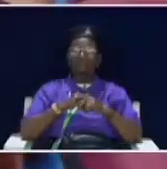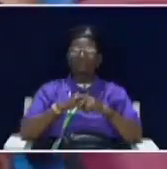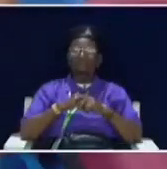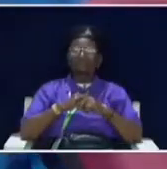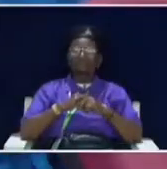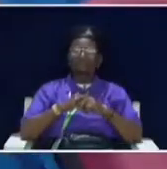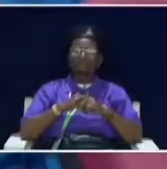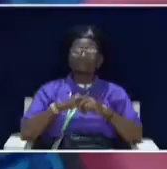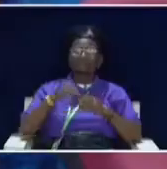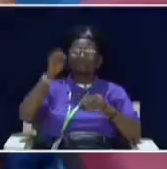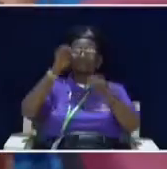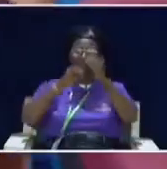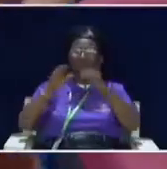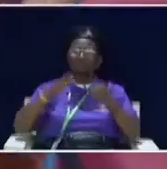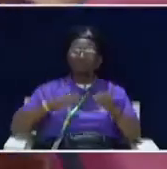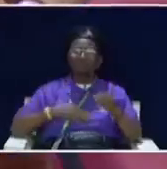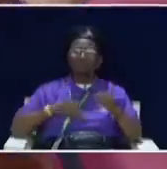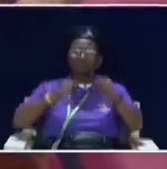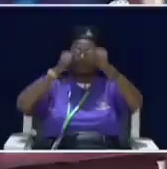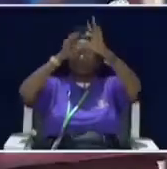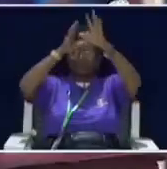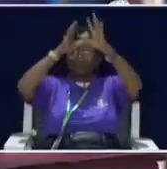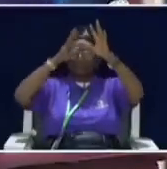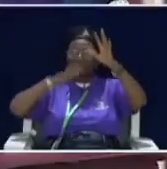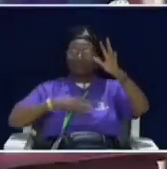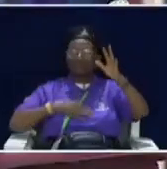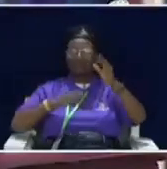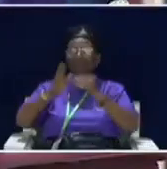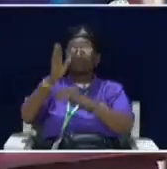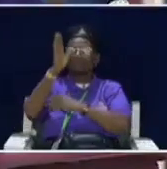Oh, my Father and my God, blessed be your holy name.